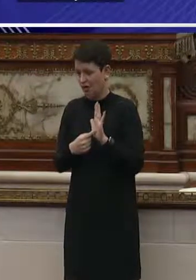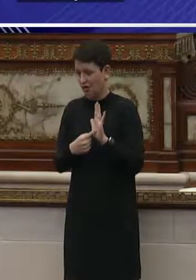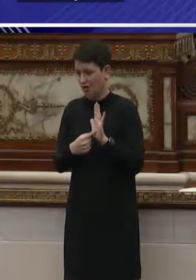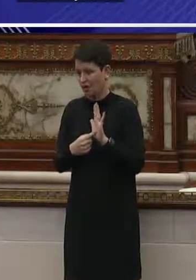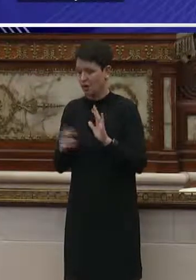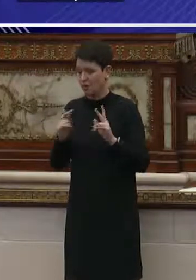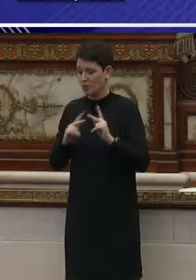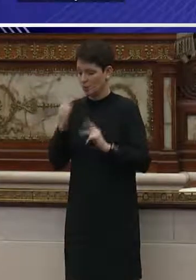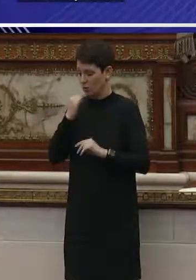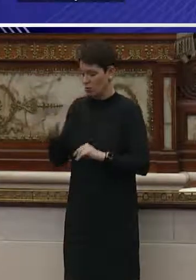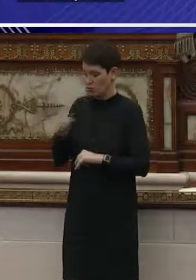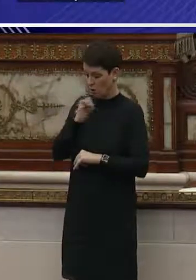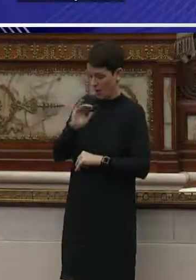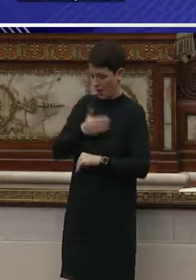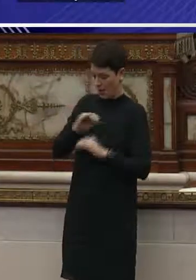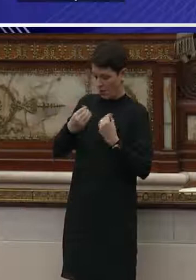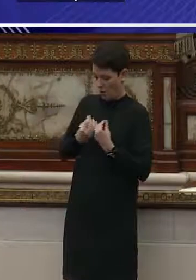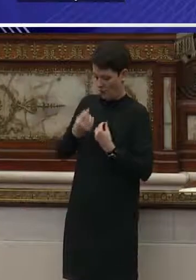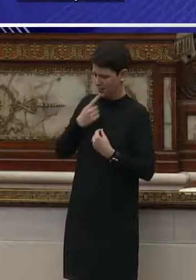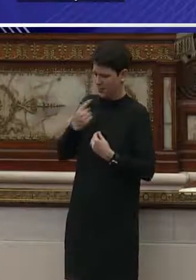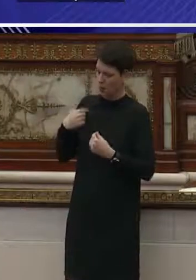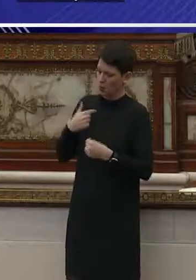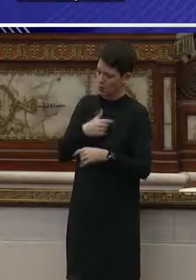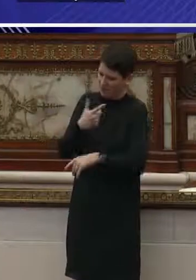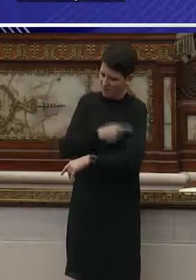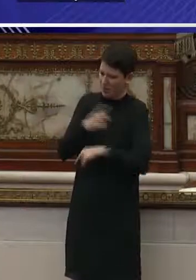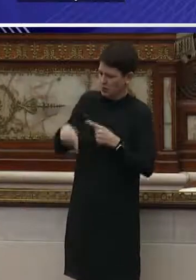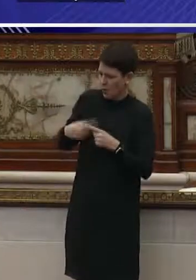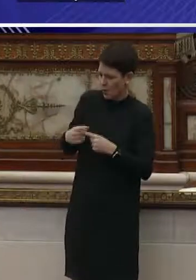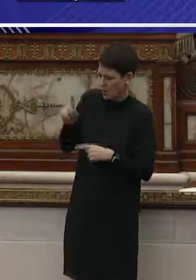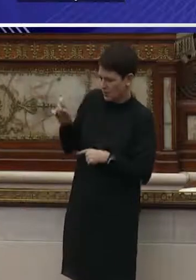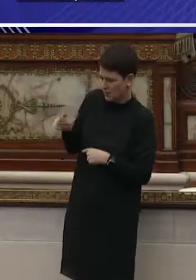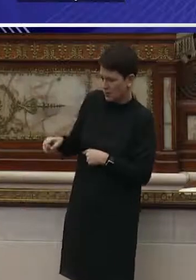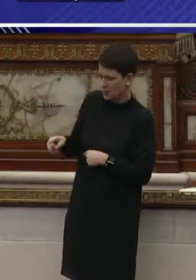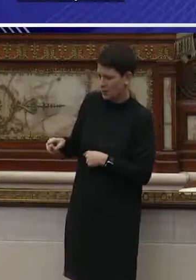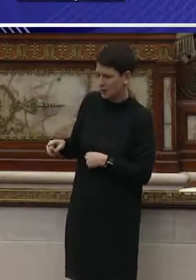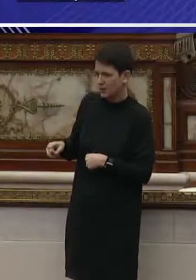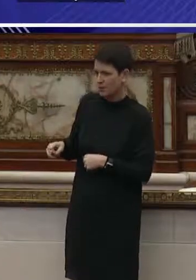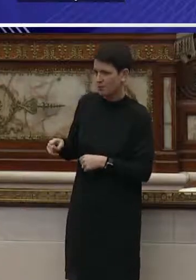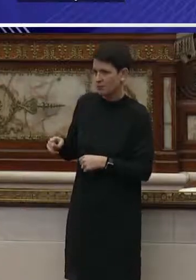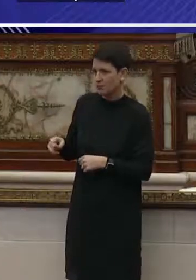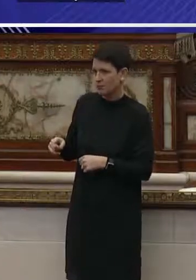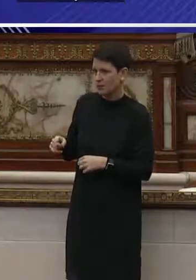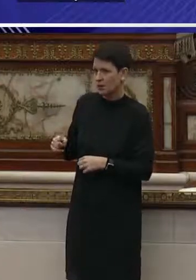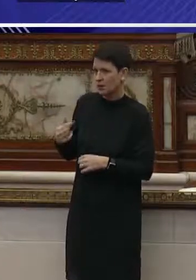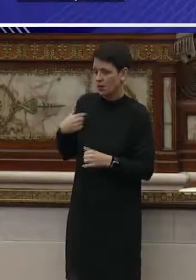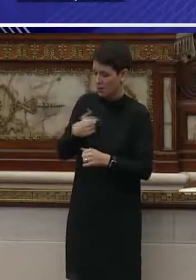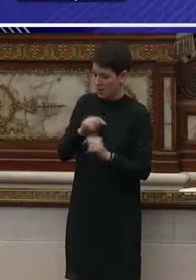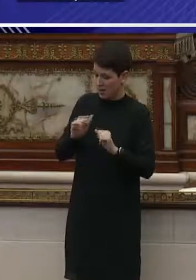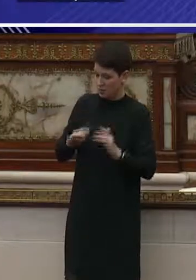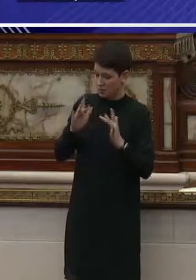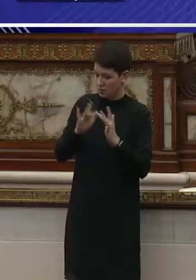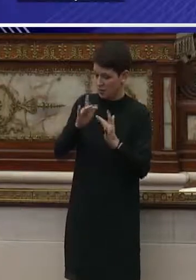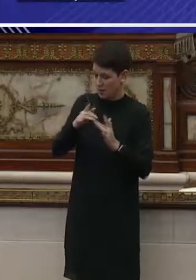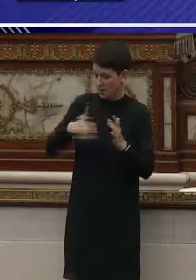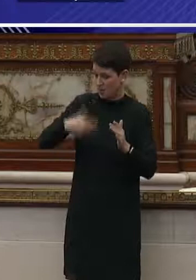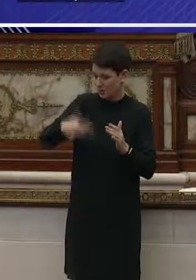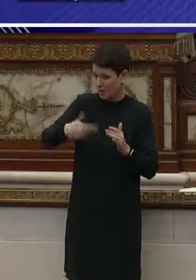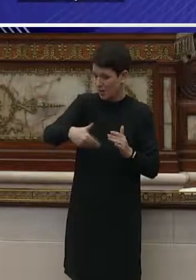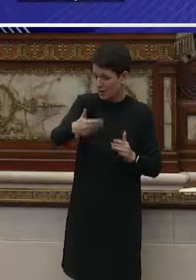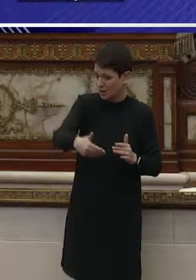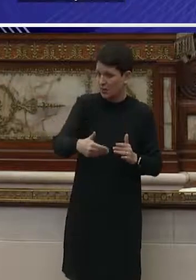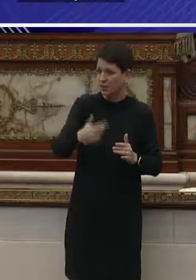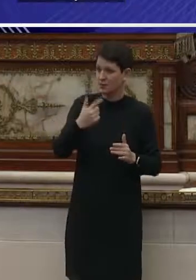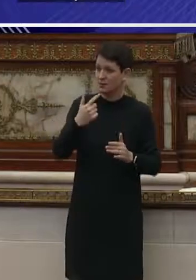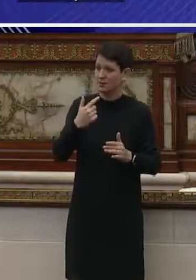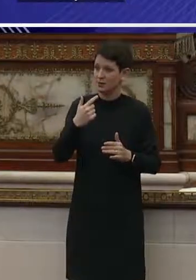people are calling our office and saying, when are we getting vaccinated? Are we going to be able to touch base with them periodically to say that, we